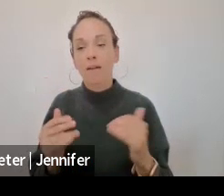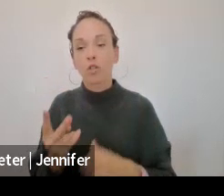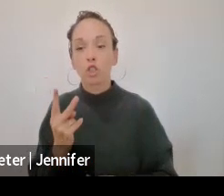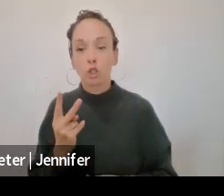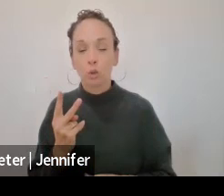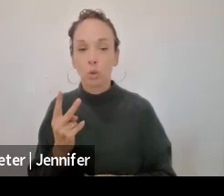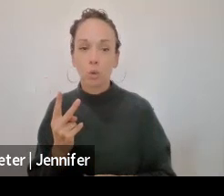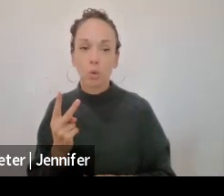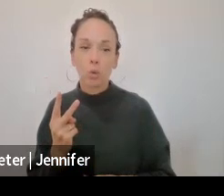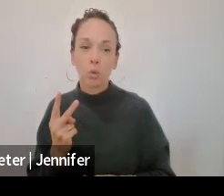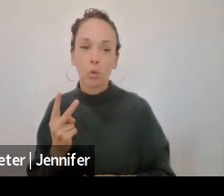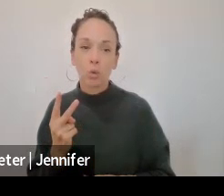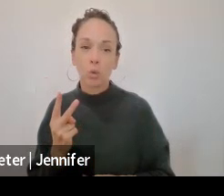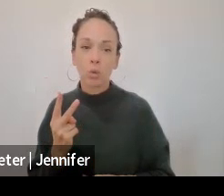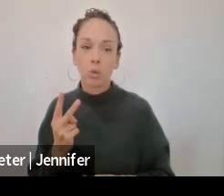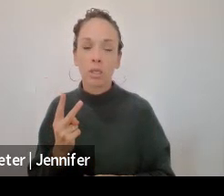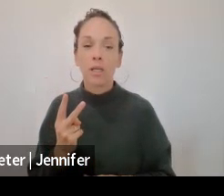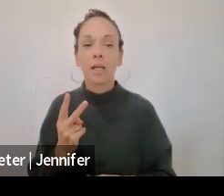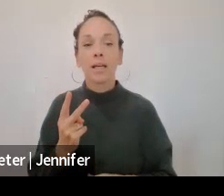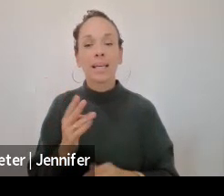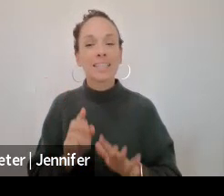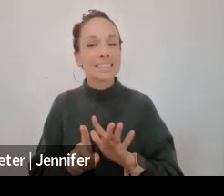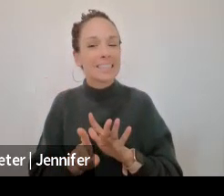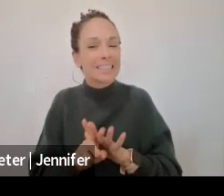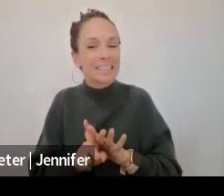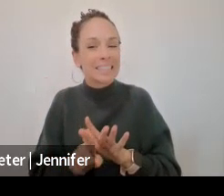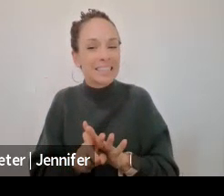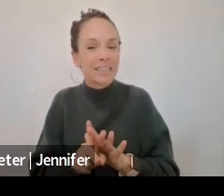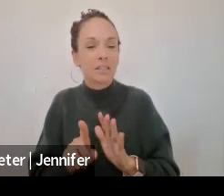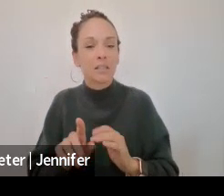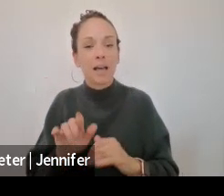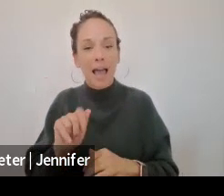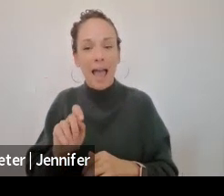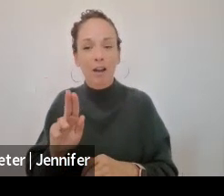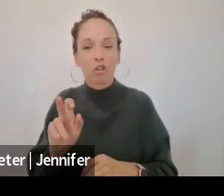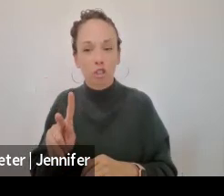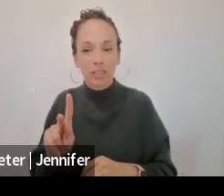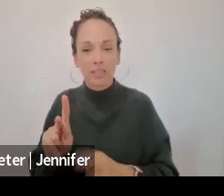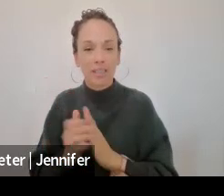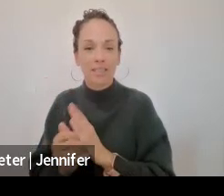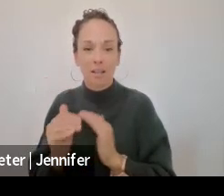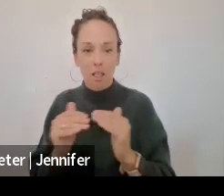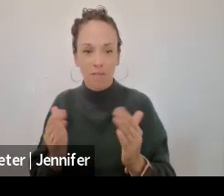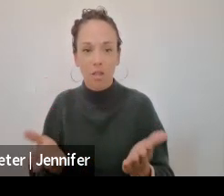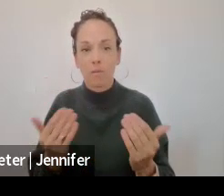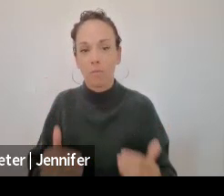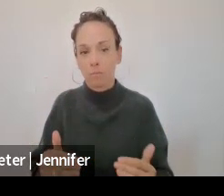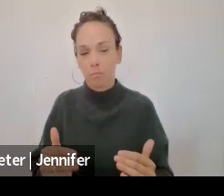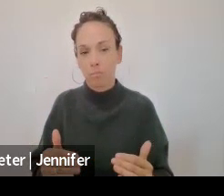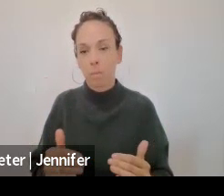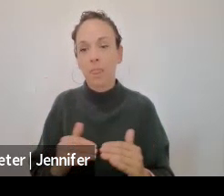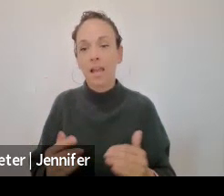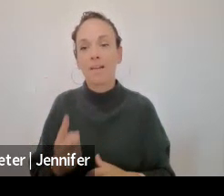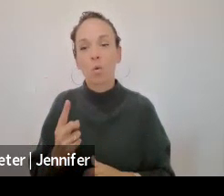is emerging or at risk skill level. And then level 1 indicates a limited skill